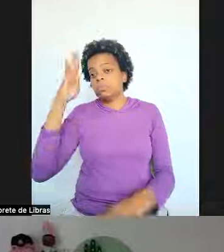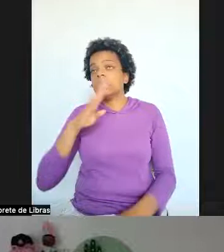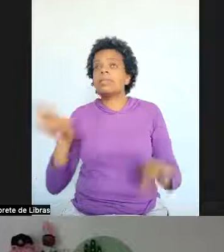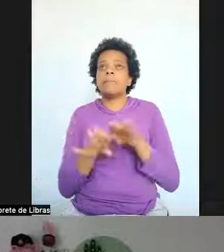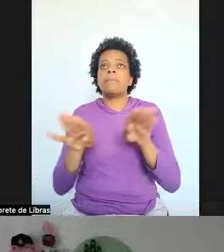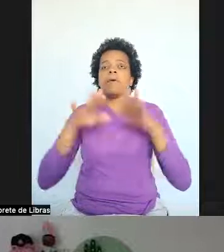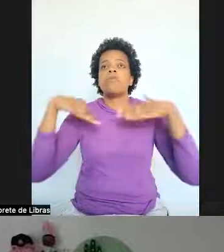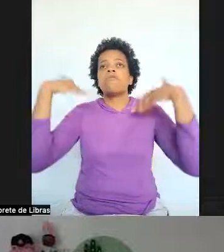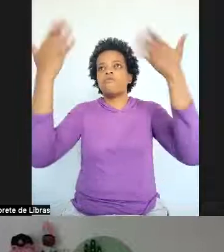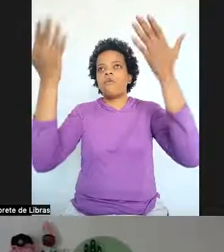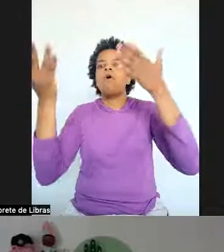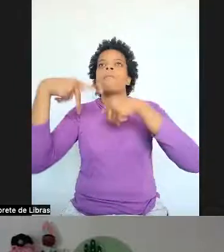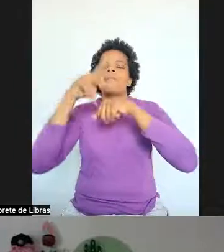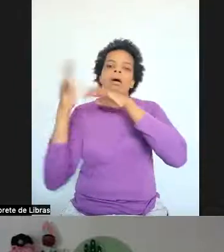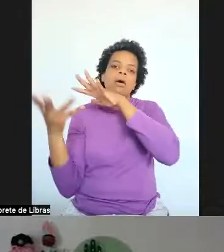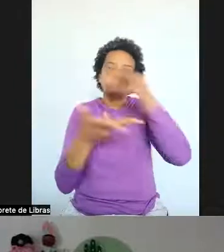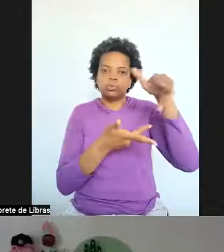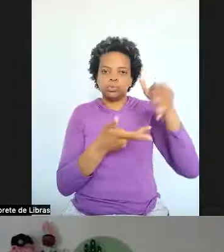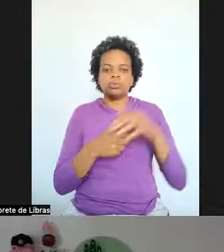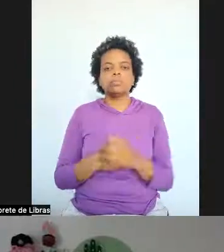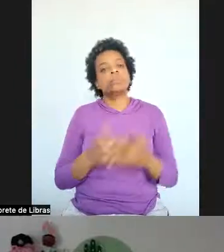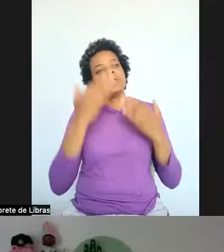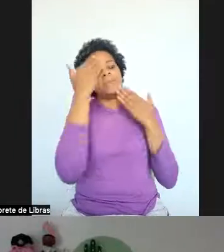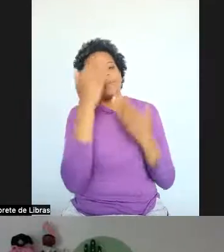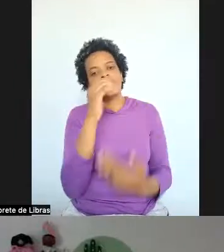globally. That's it.